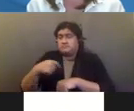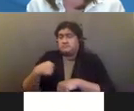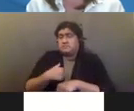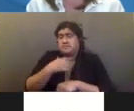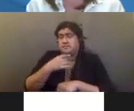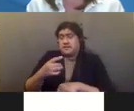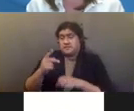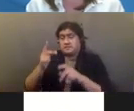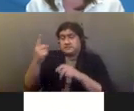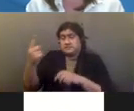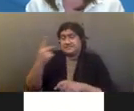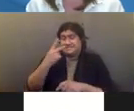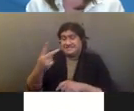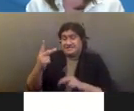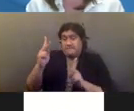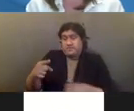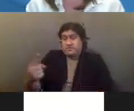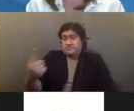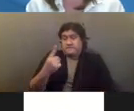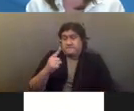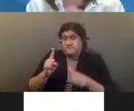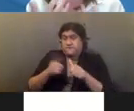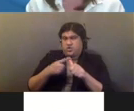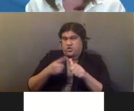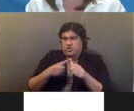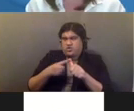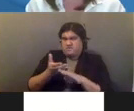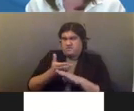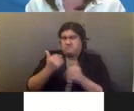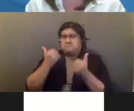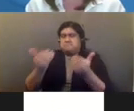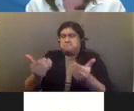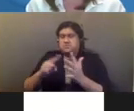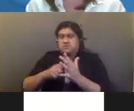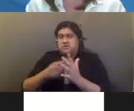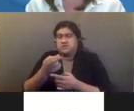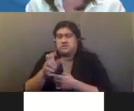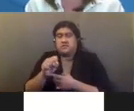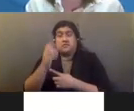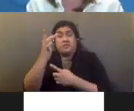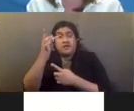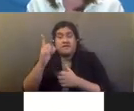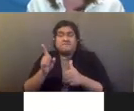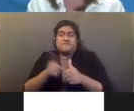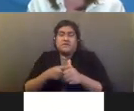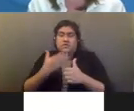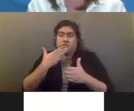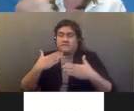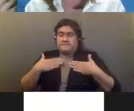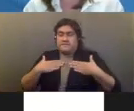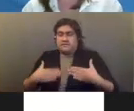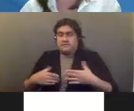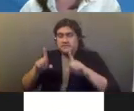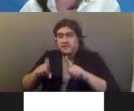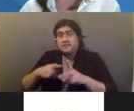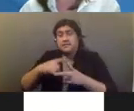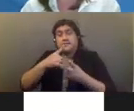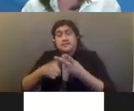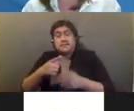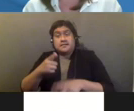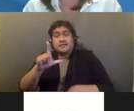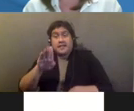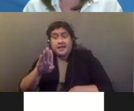point before starting hormones, just because, we really do want to do a good physical exam. We need to do some lab work. We need to check your